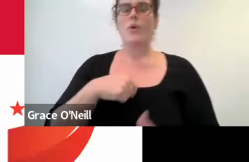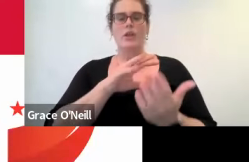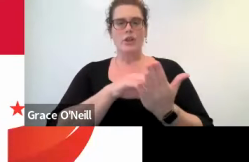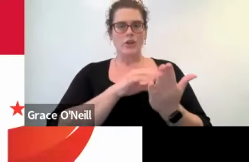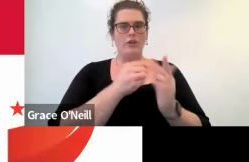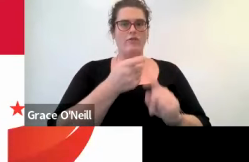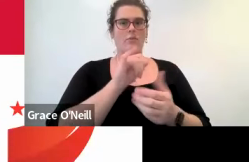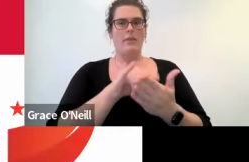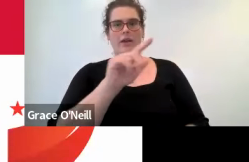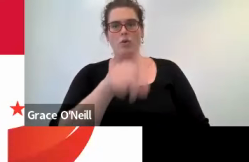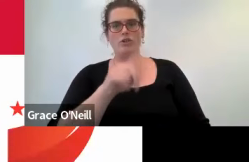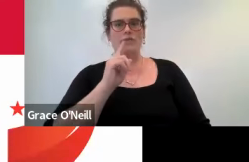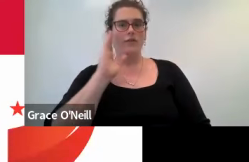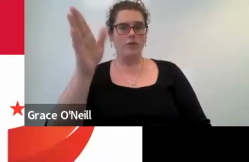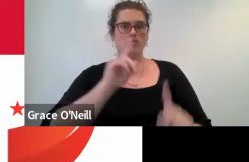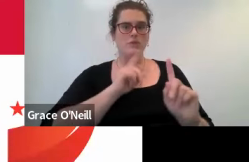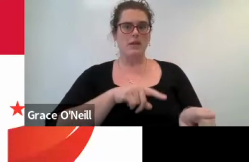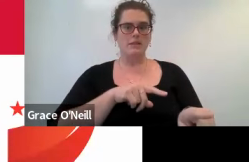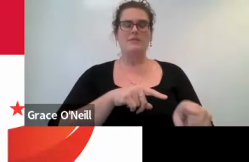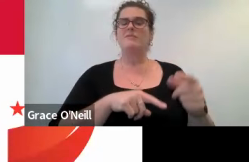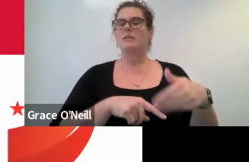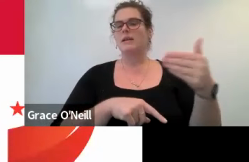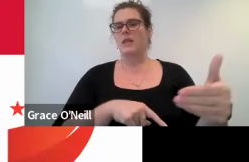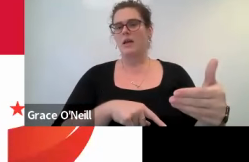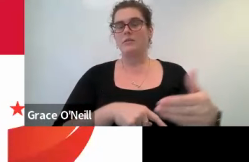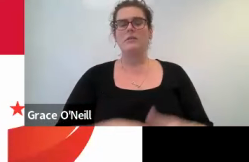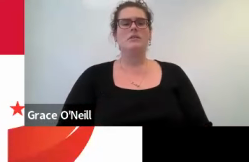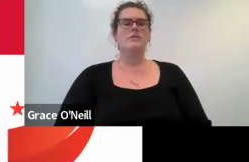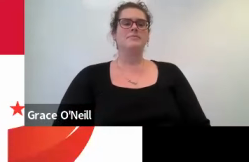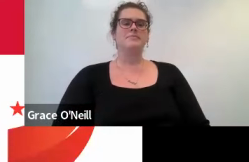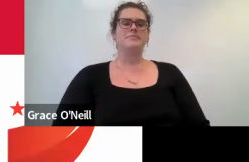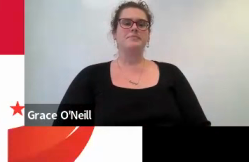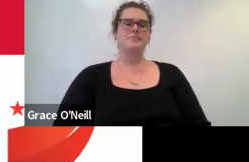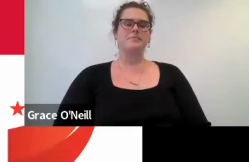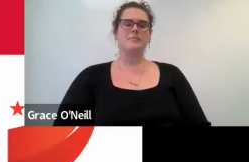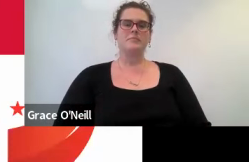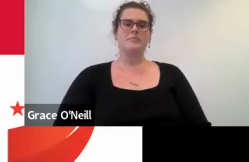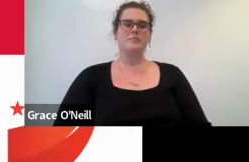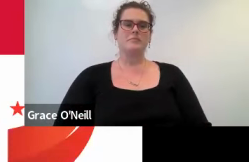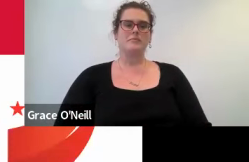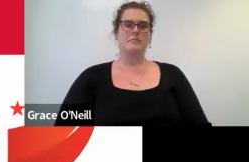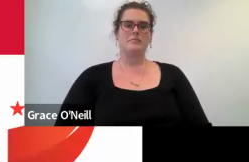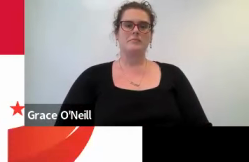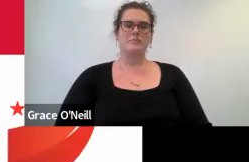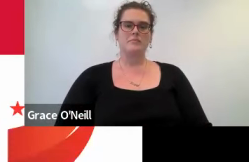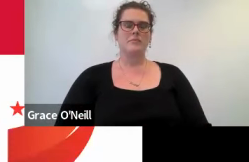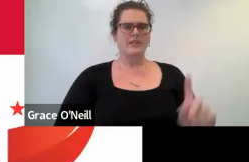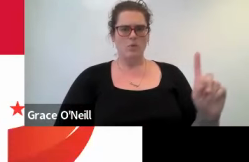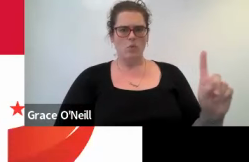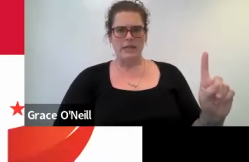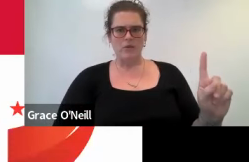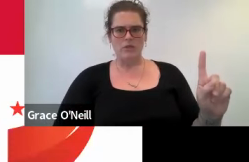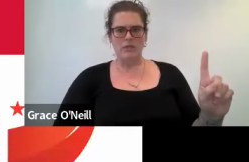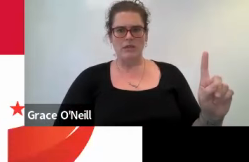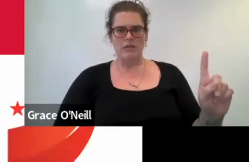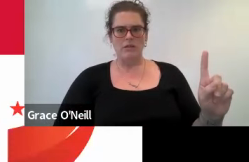future responses. Next slide, please. Did anyone do a good job Hold explaining? on 1 second, sorry. You